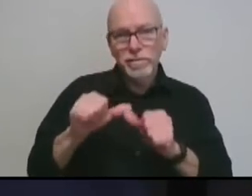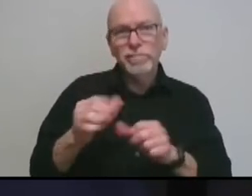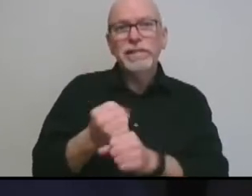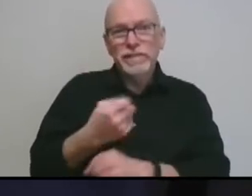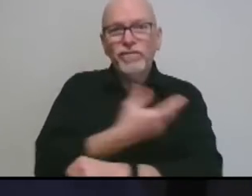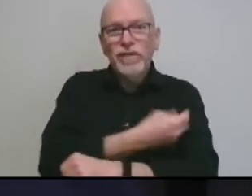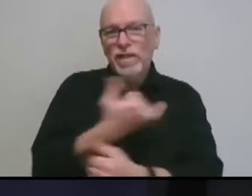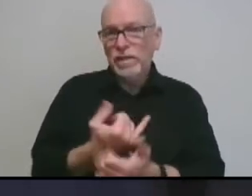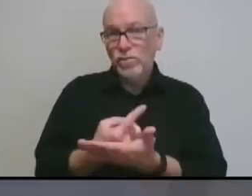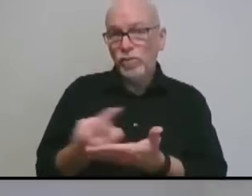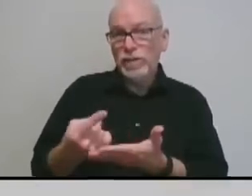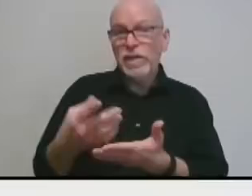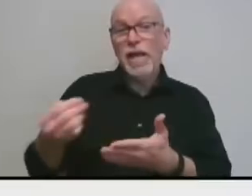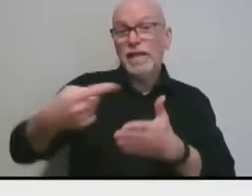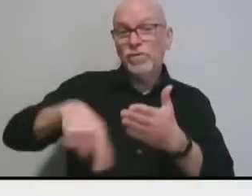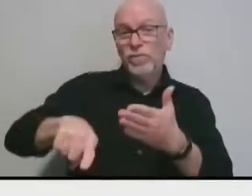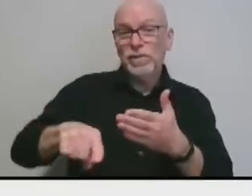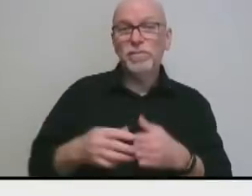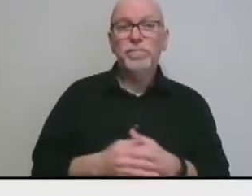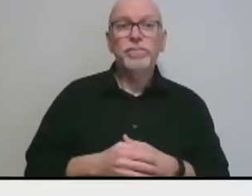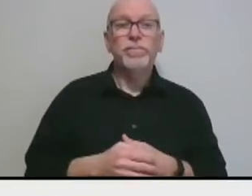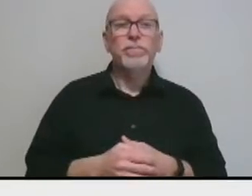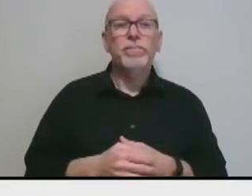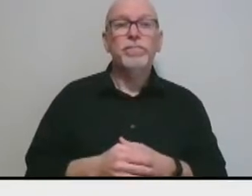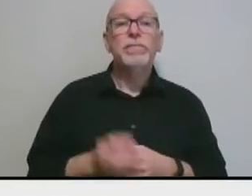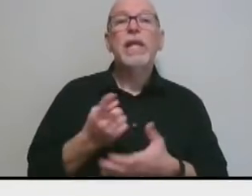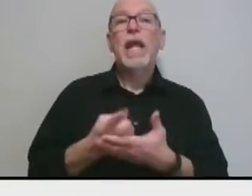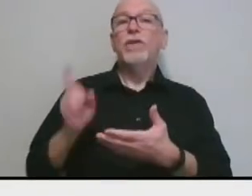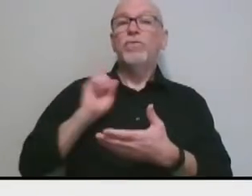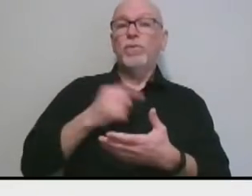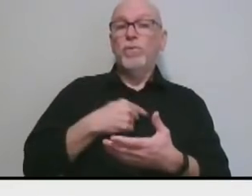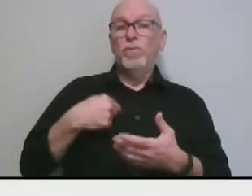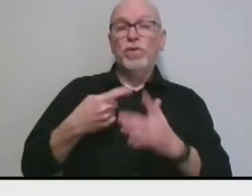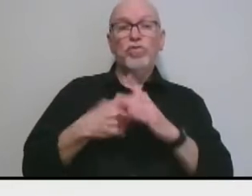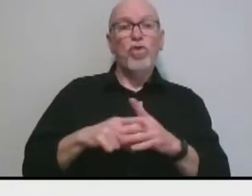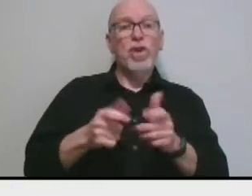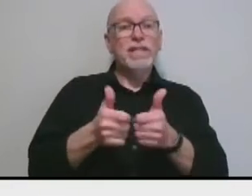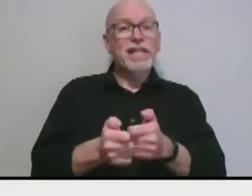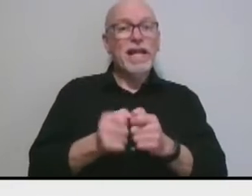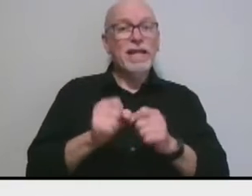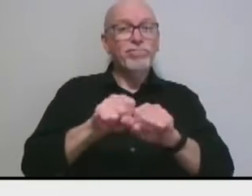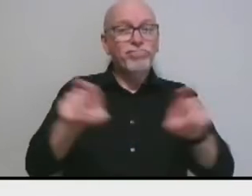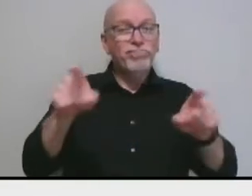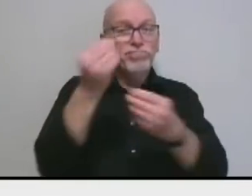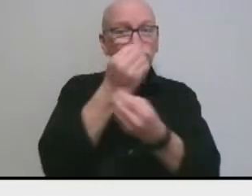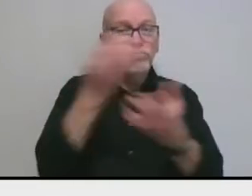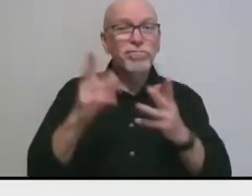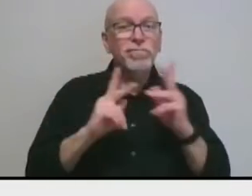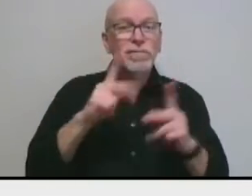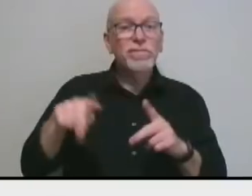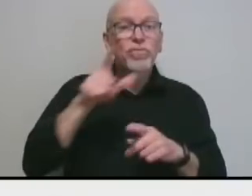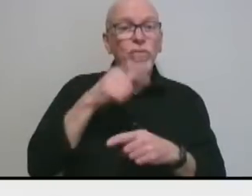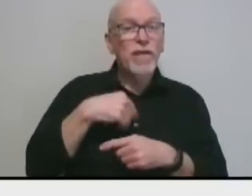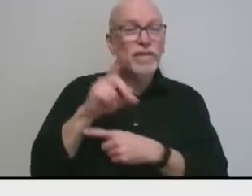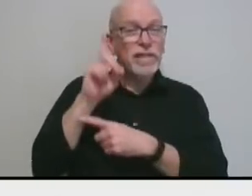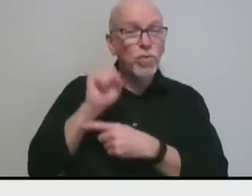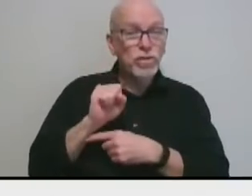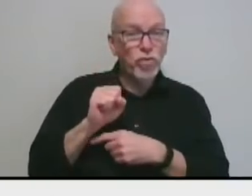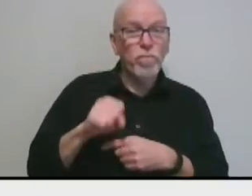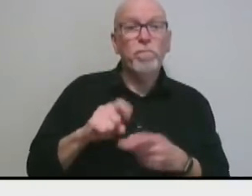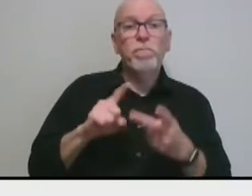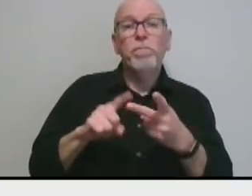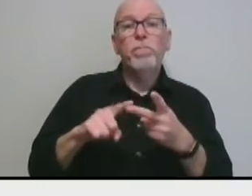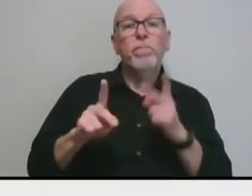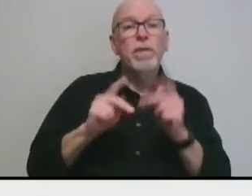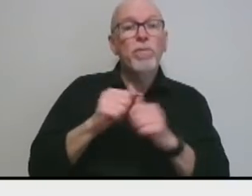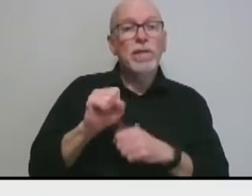this week and next. Last week, we began sending text messages notifying individuals with Down syndrome, people diagnosed with sickle